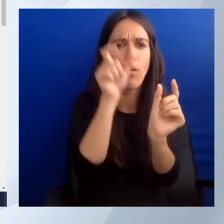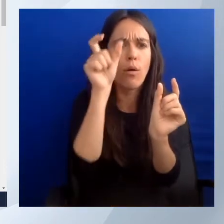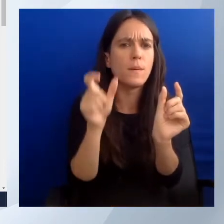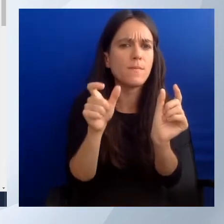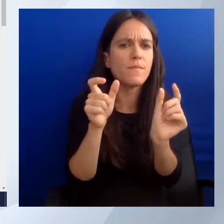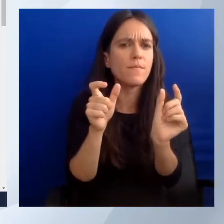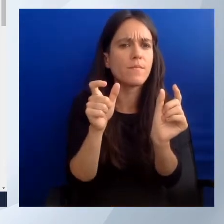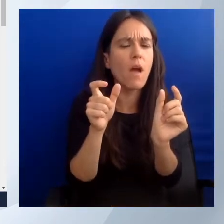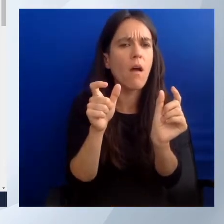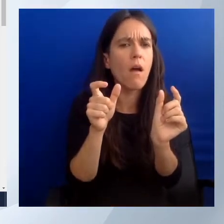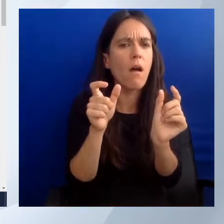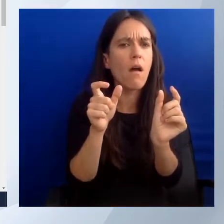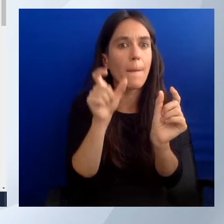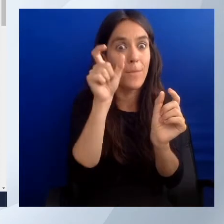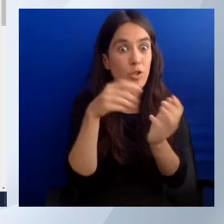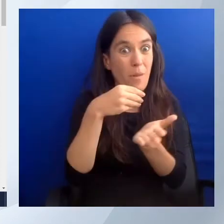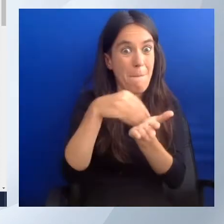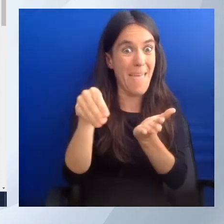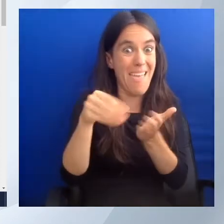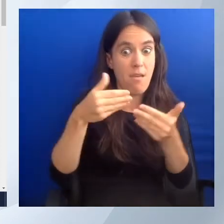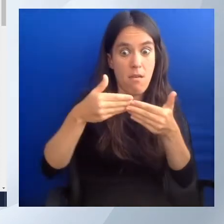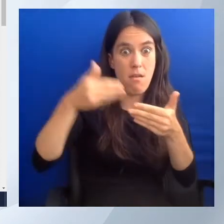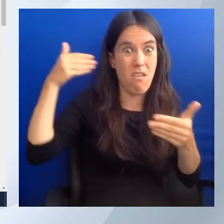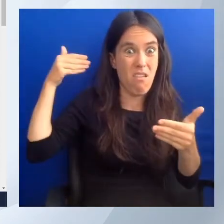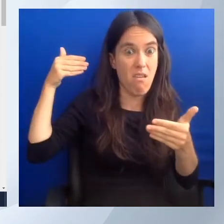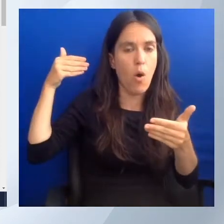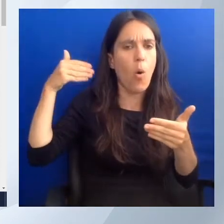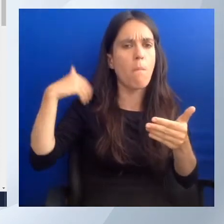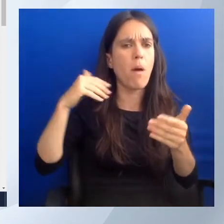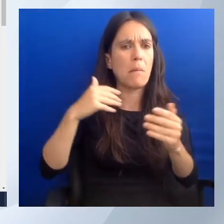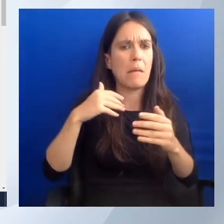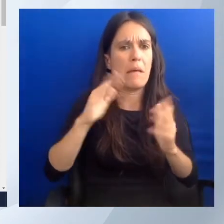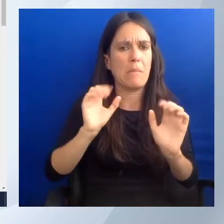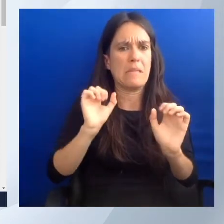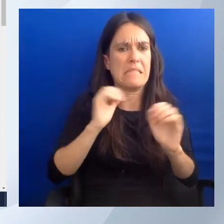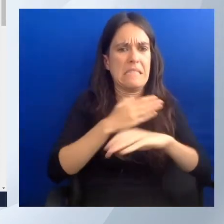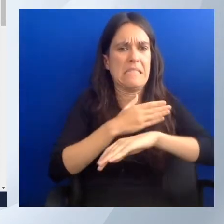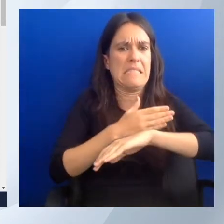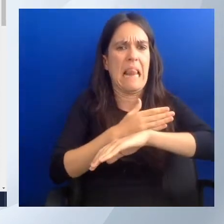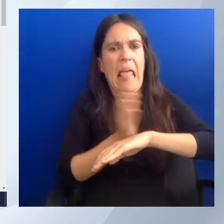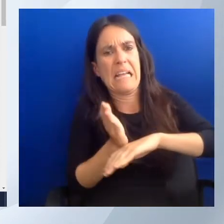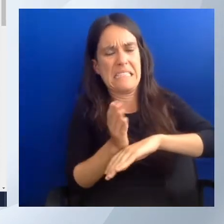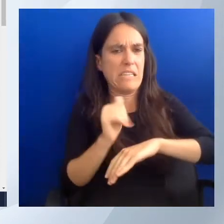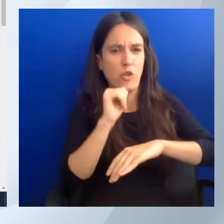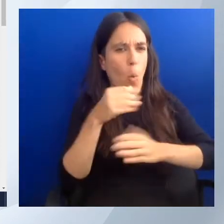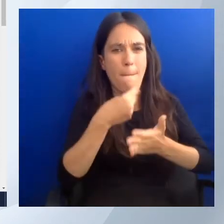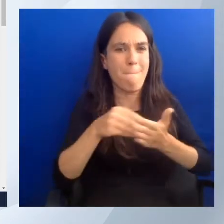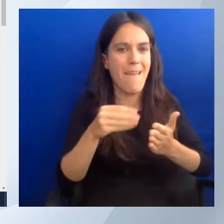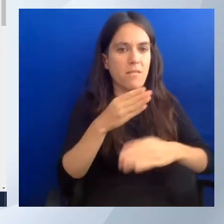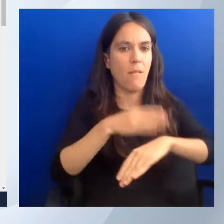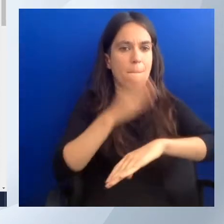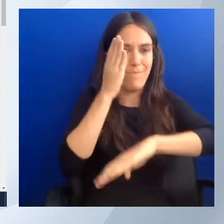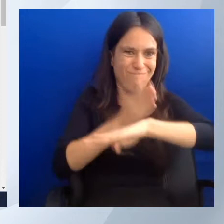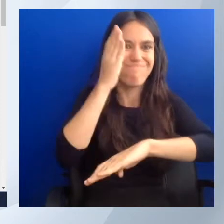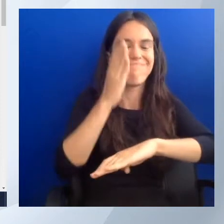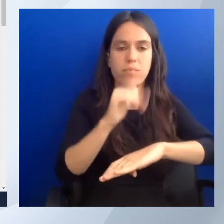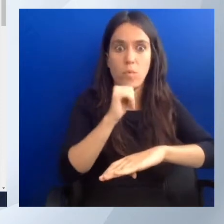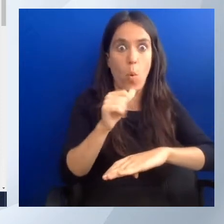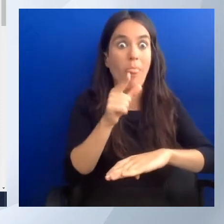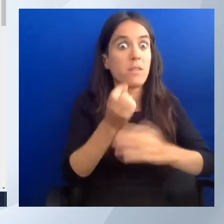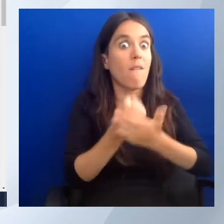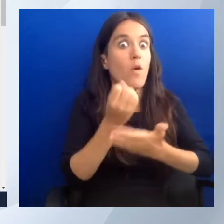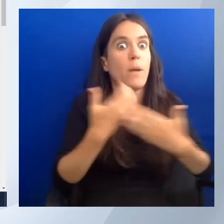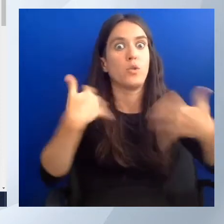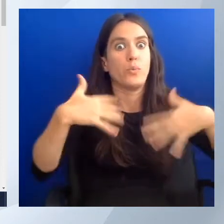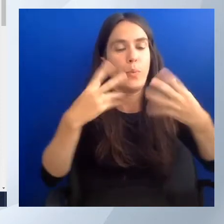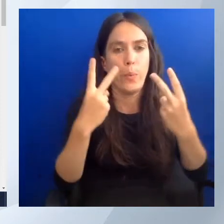for their credit card and how late they were with their credit card payments. And that's essential information to train my